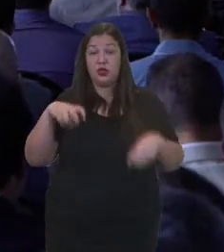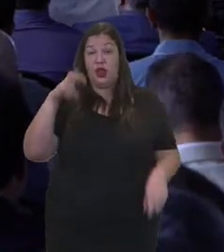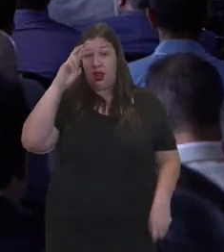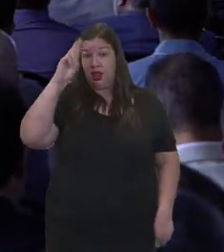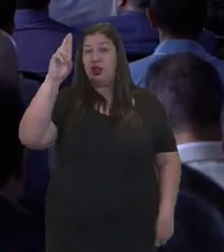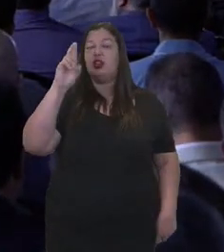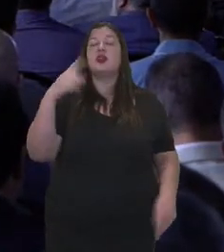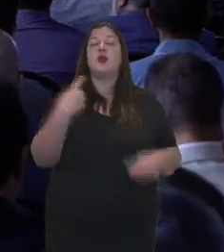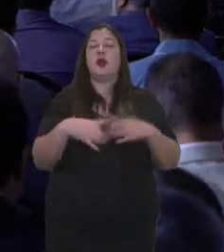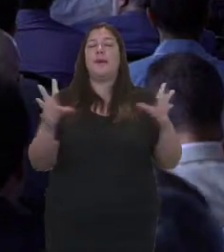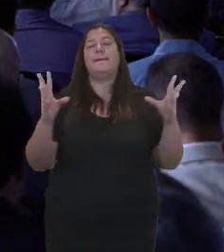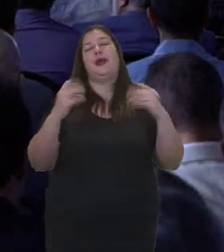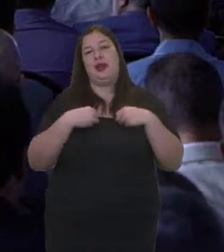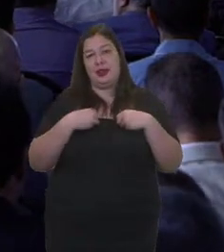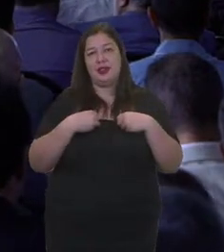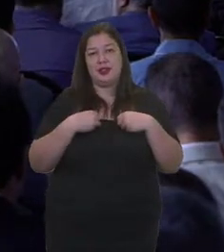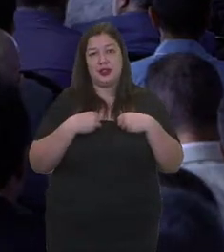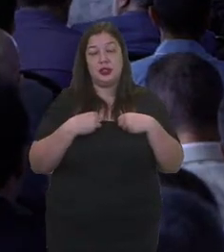sitting in the leadership.